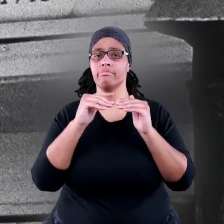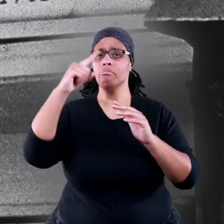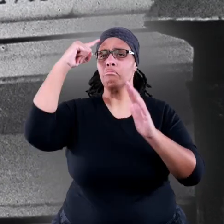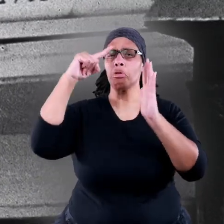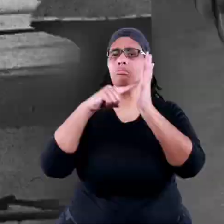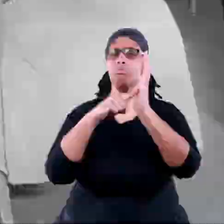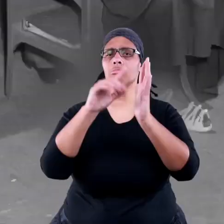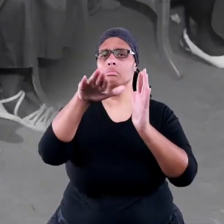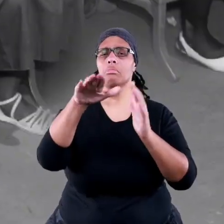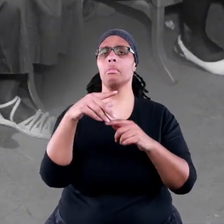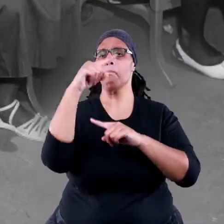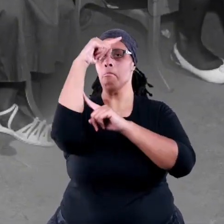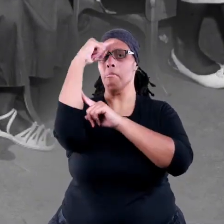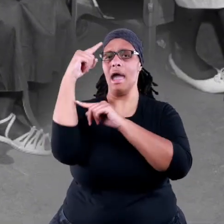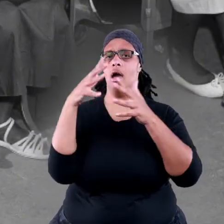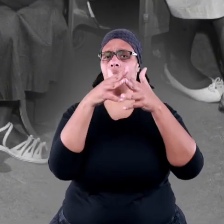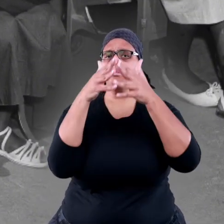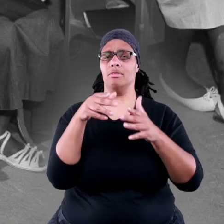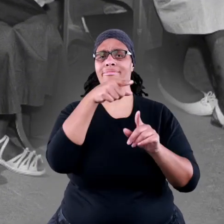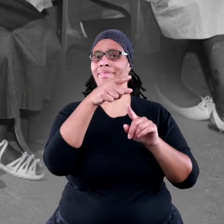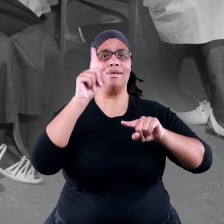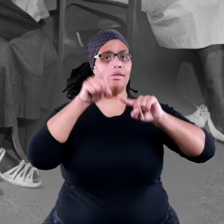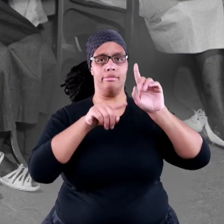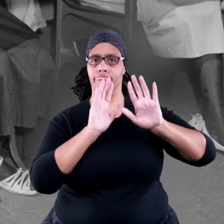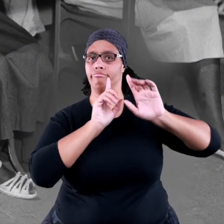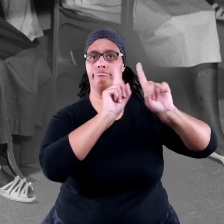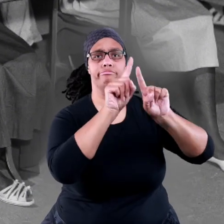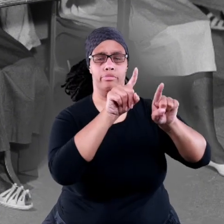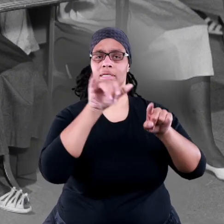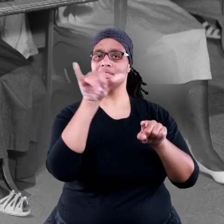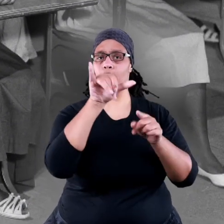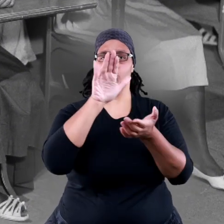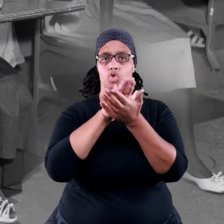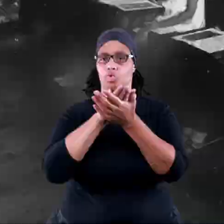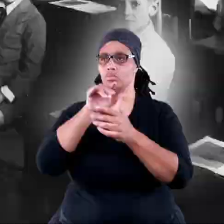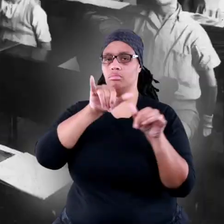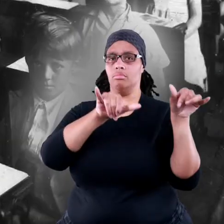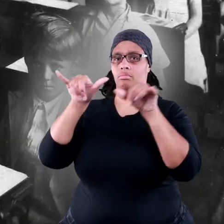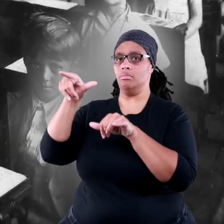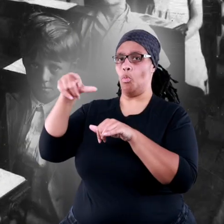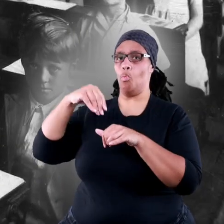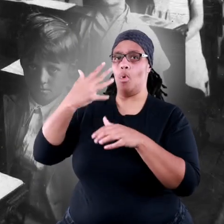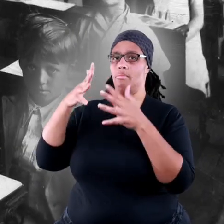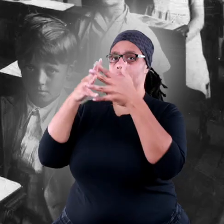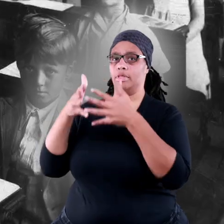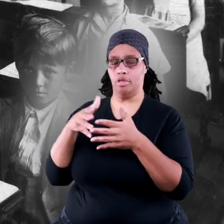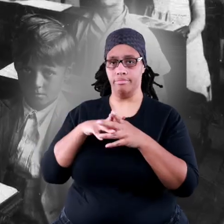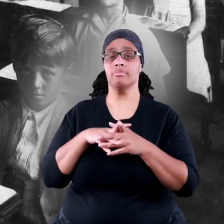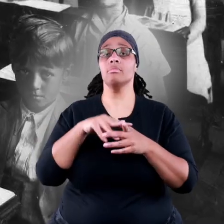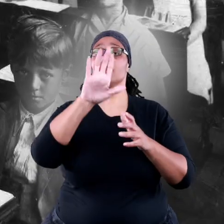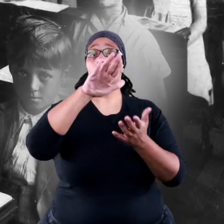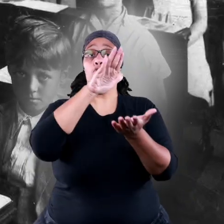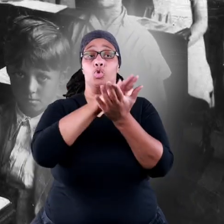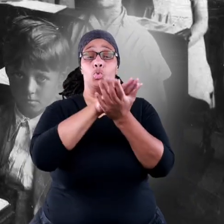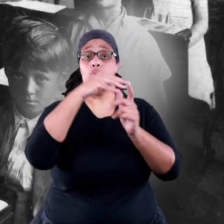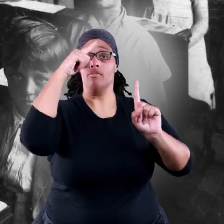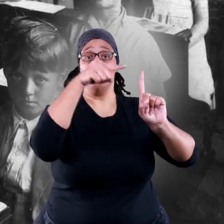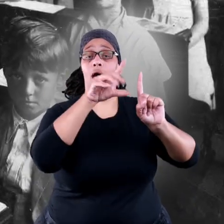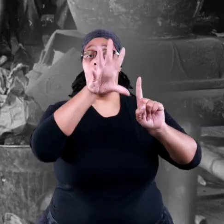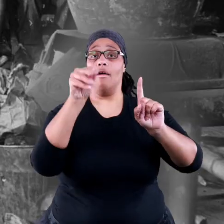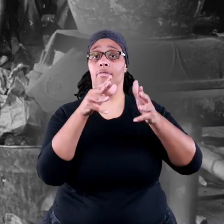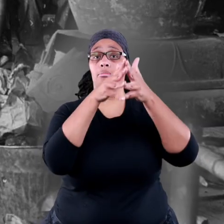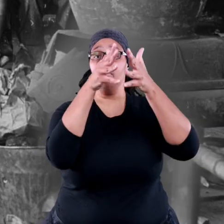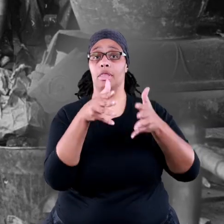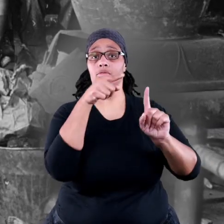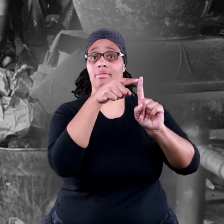equal. For example, black Americans could not attend the same schools as white Americans, and the schools